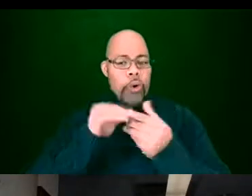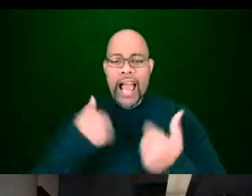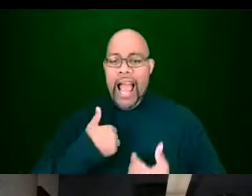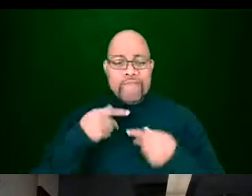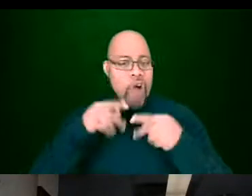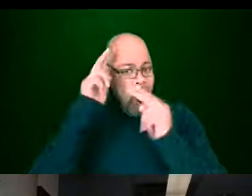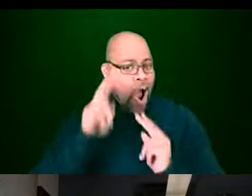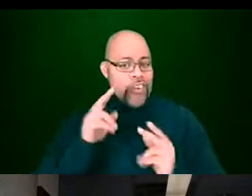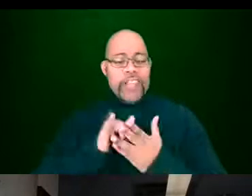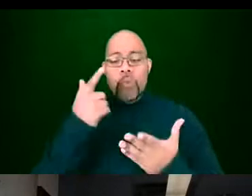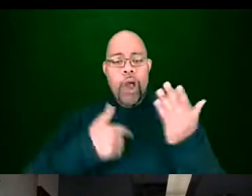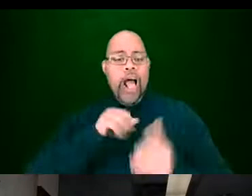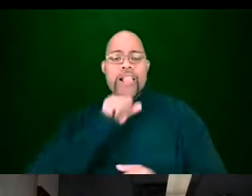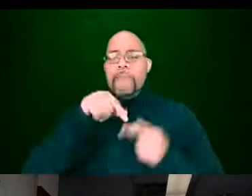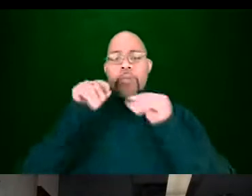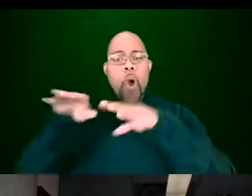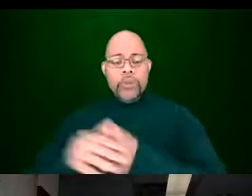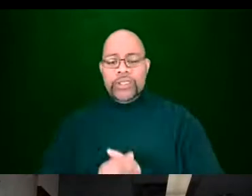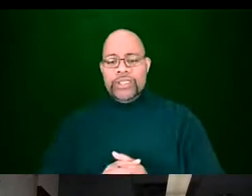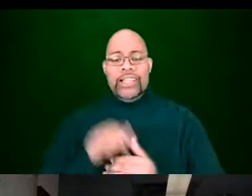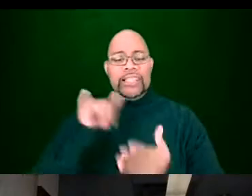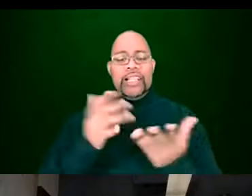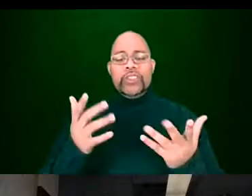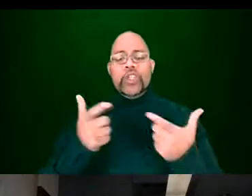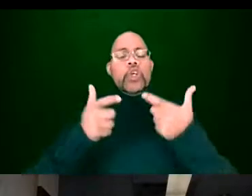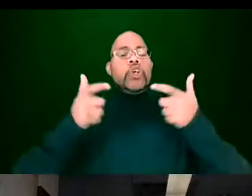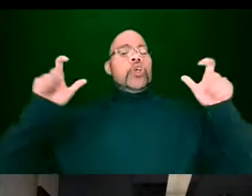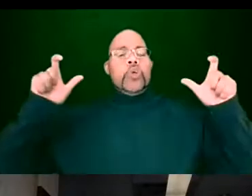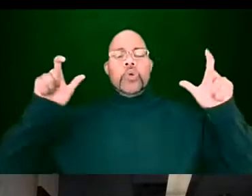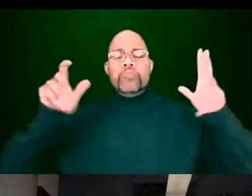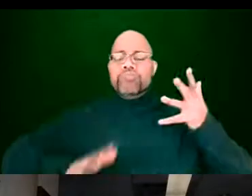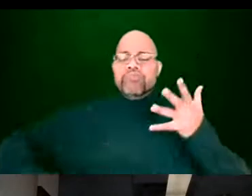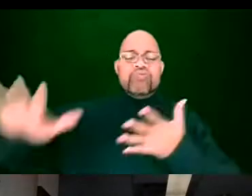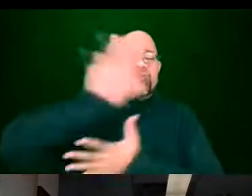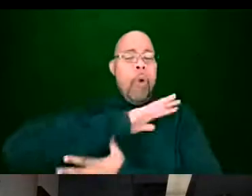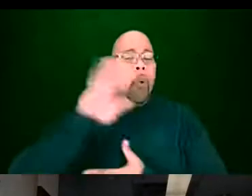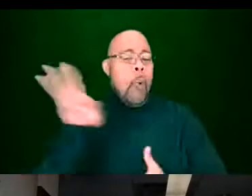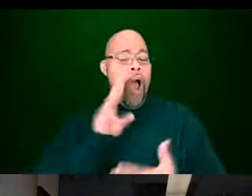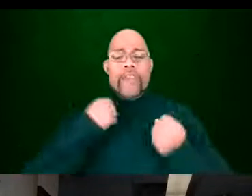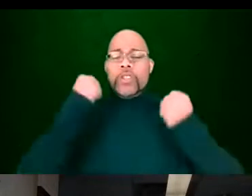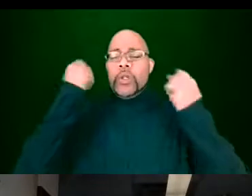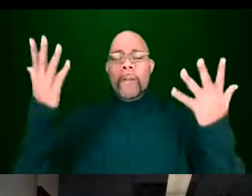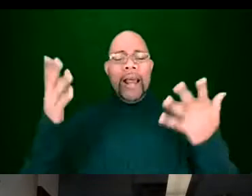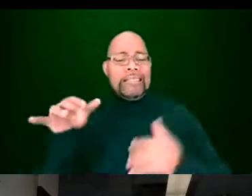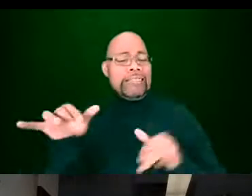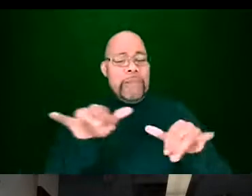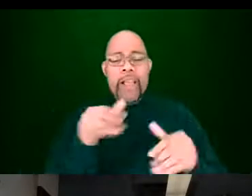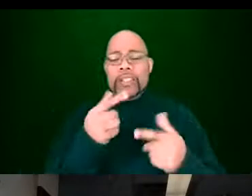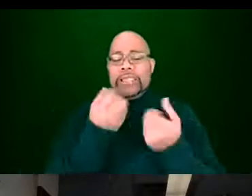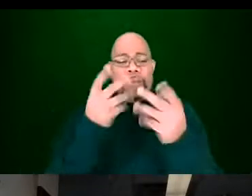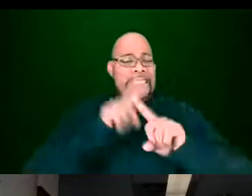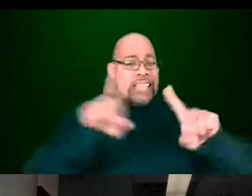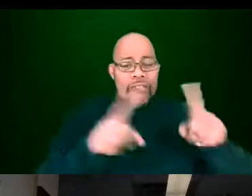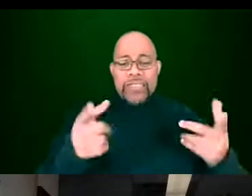what I love about the ocean. It is a huge swath of water that has so many similarities and differences. You